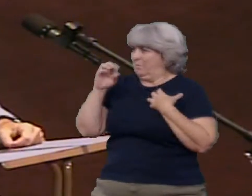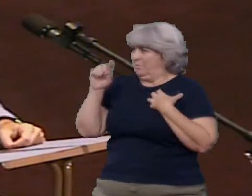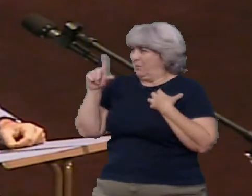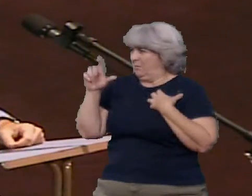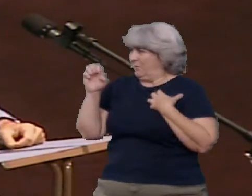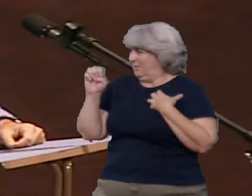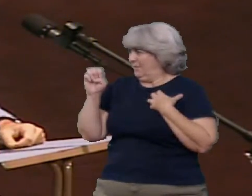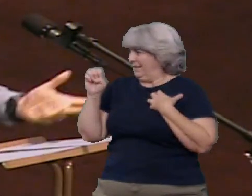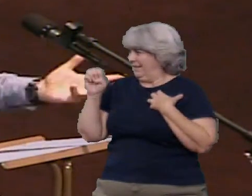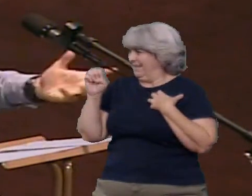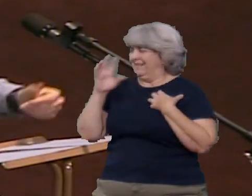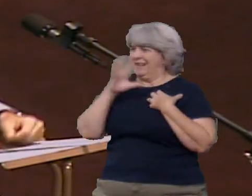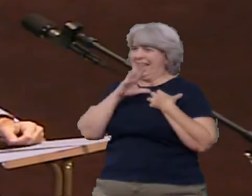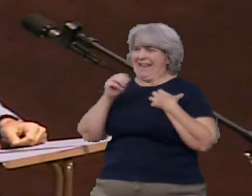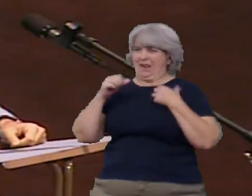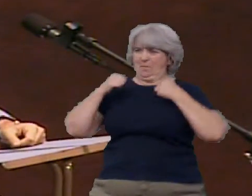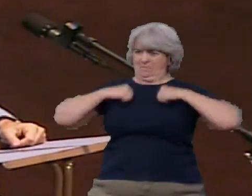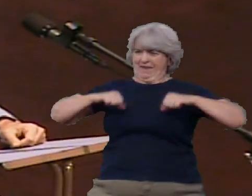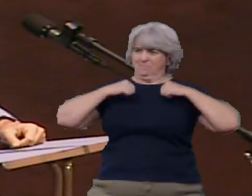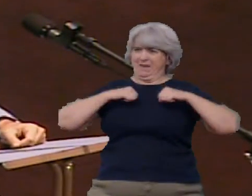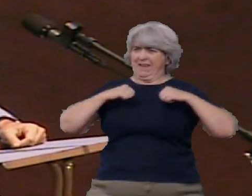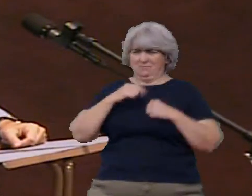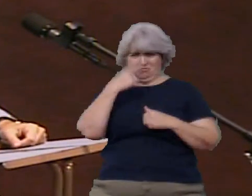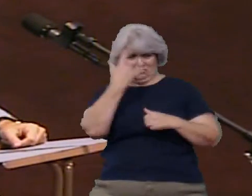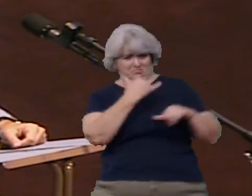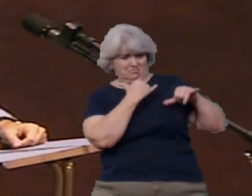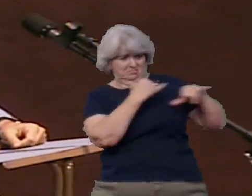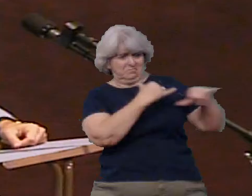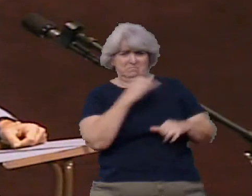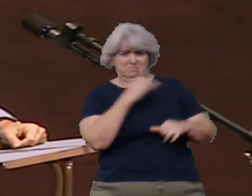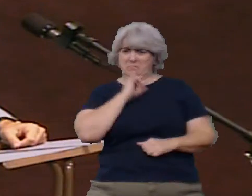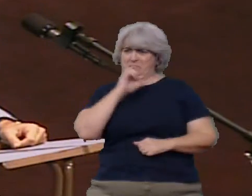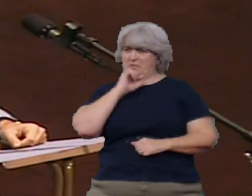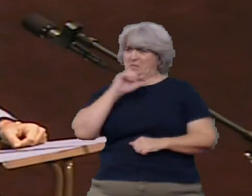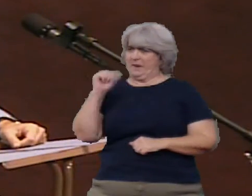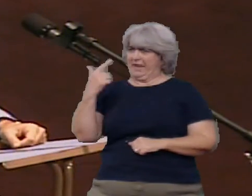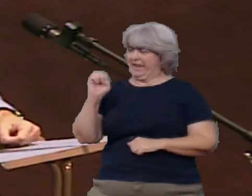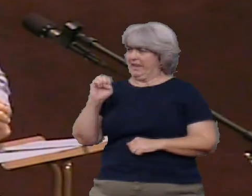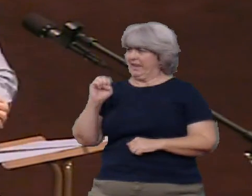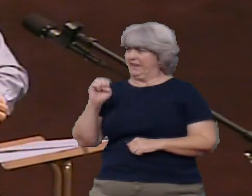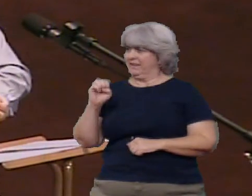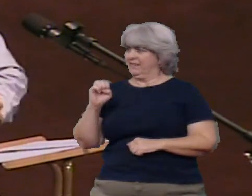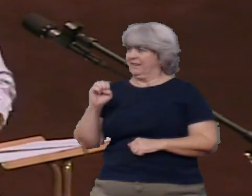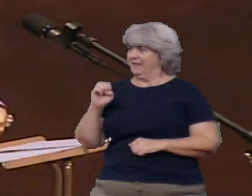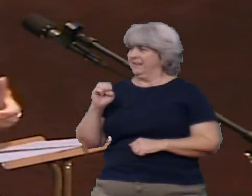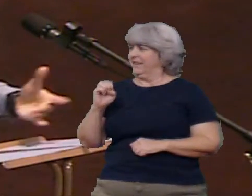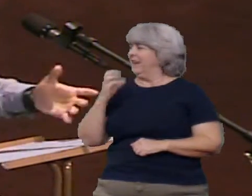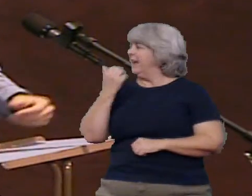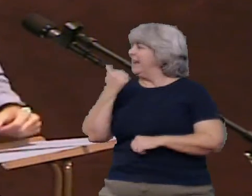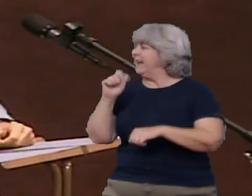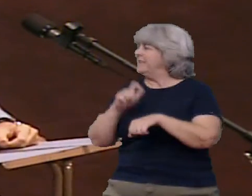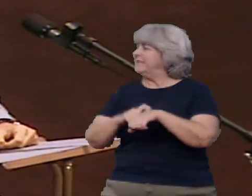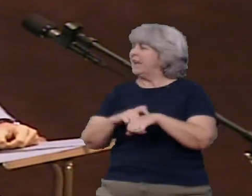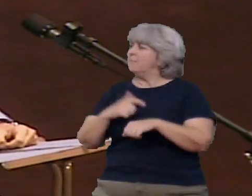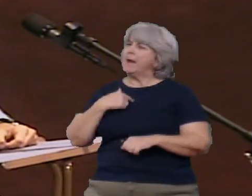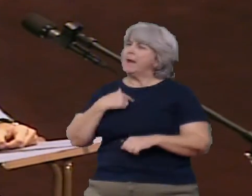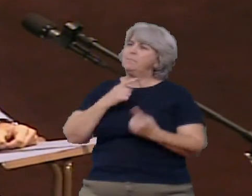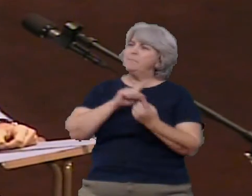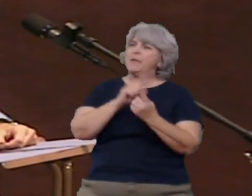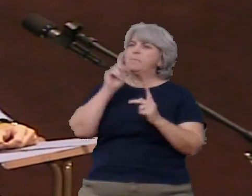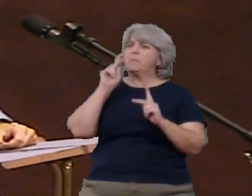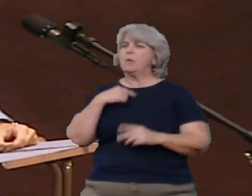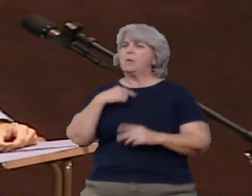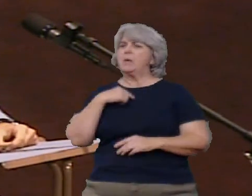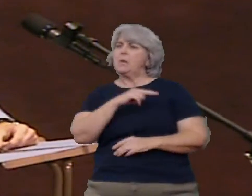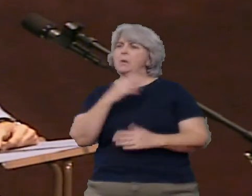on, and looked to be about my age. And I've learned, I asked a question. Anytime I come across someone who might be homeless or